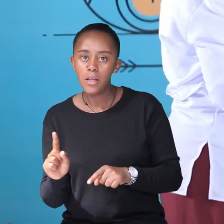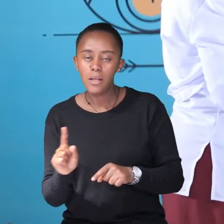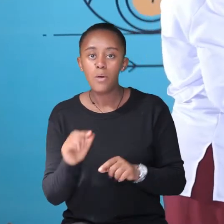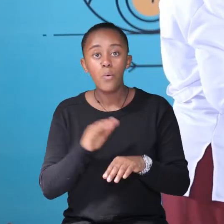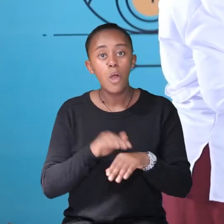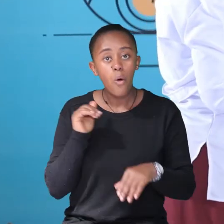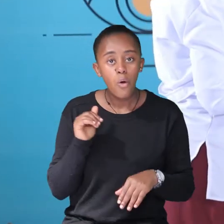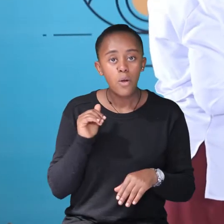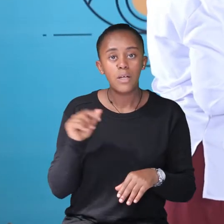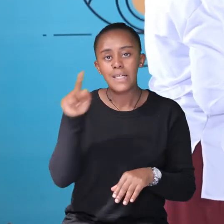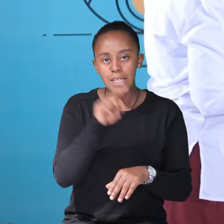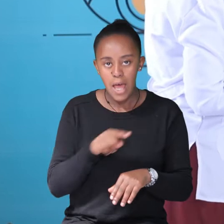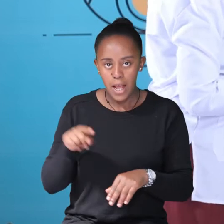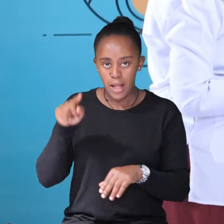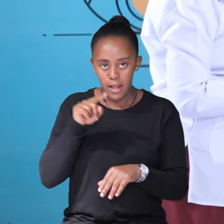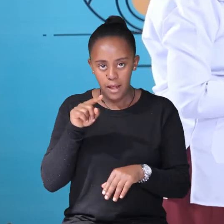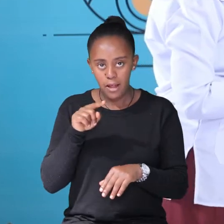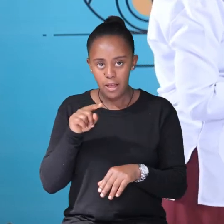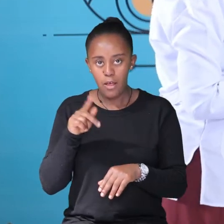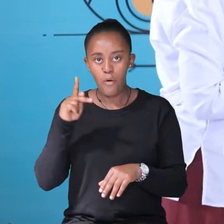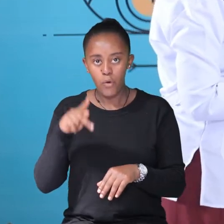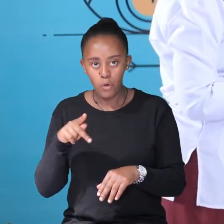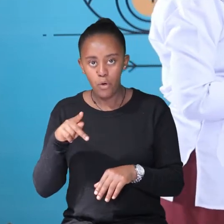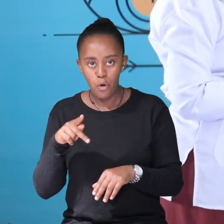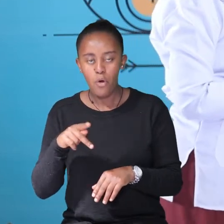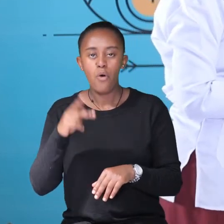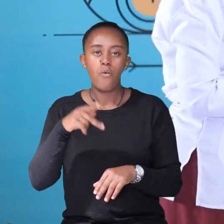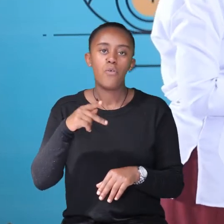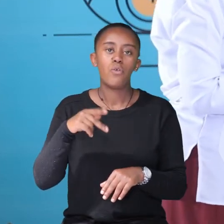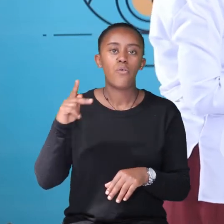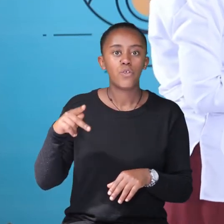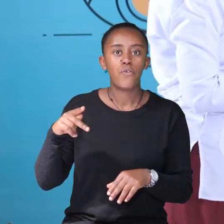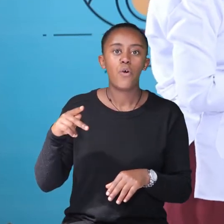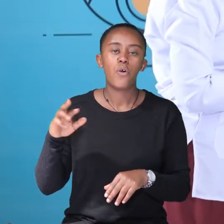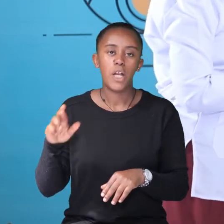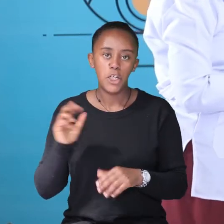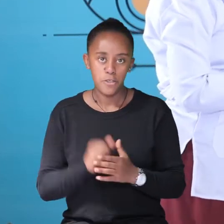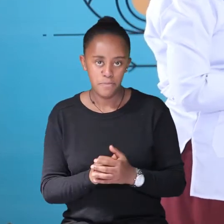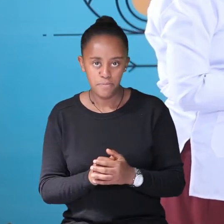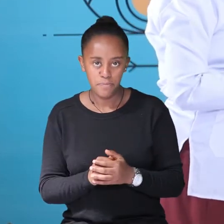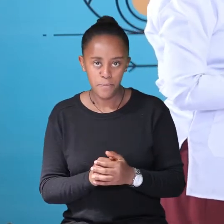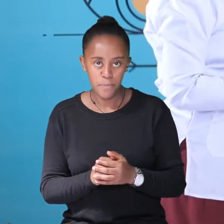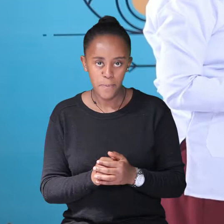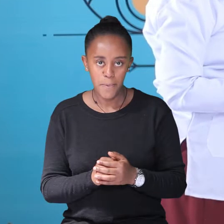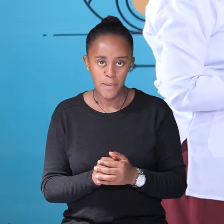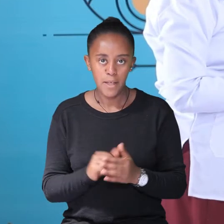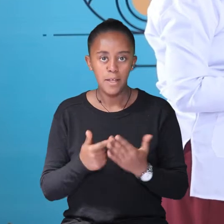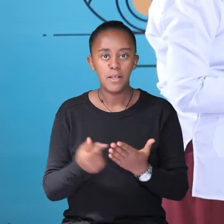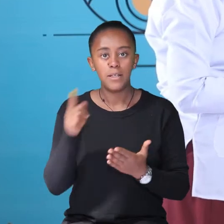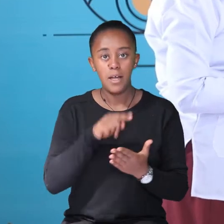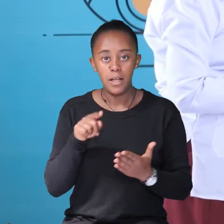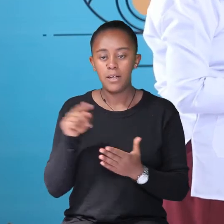call it cyclic photophosphorylation. Here you can compare the two processes in cyclic